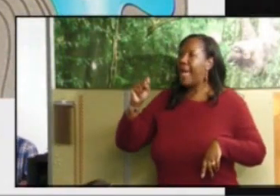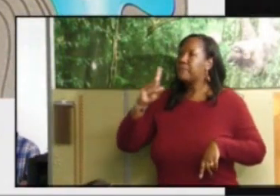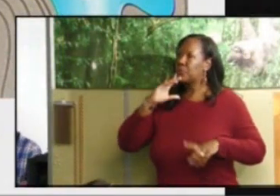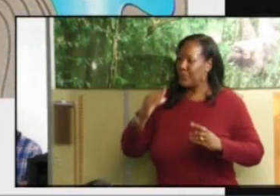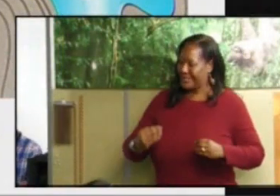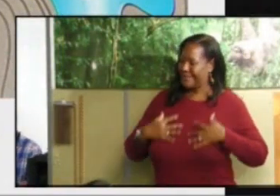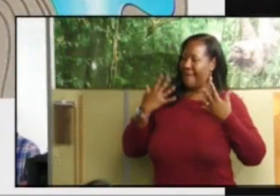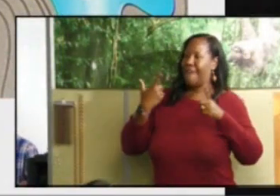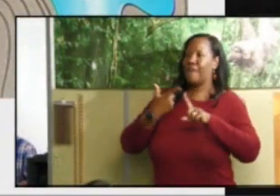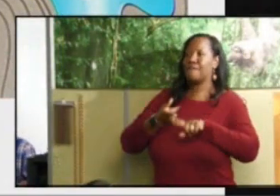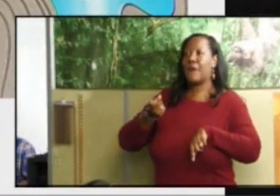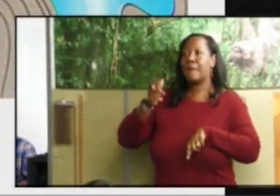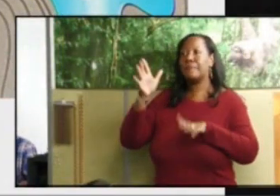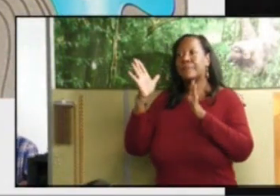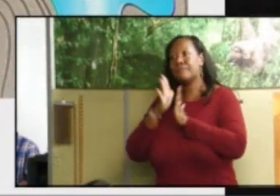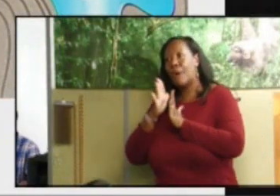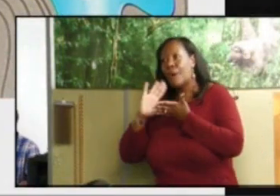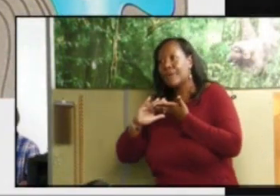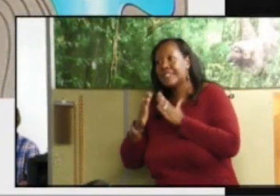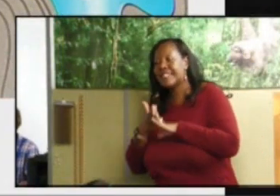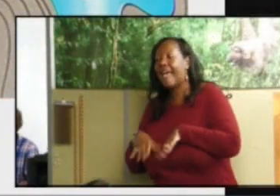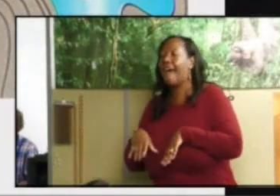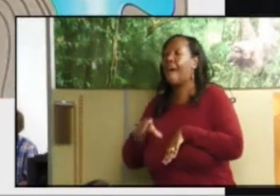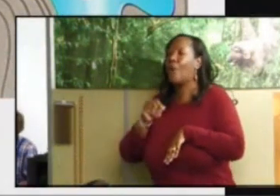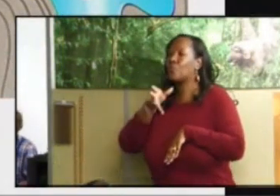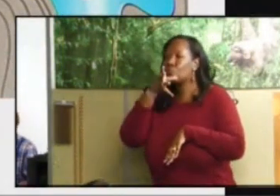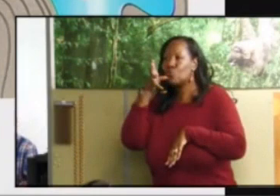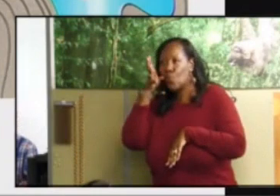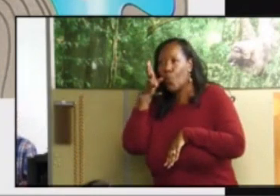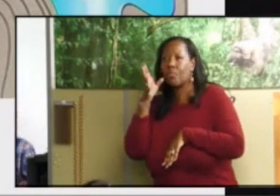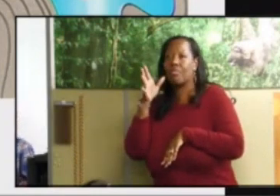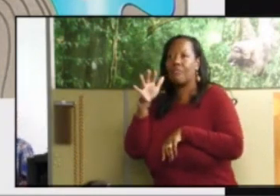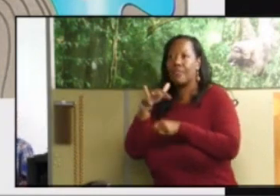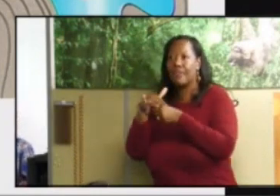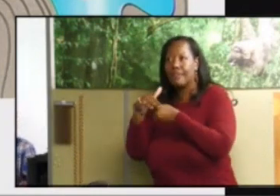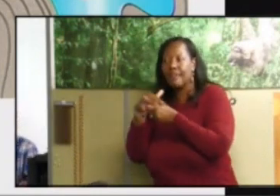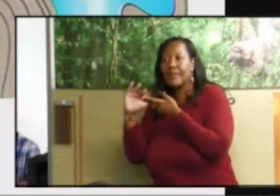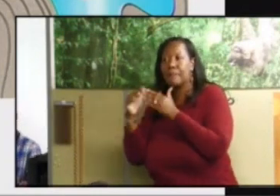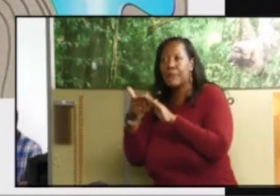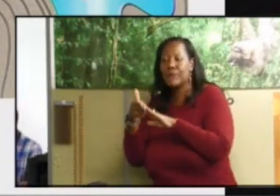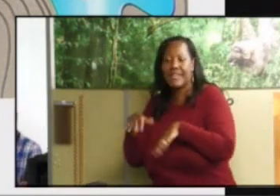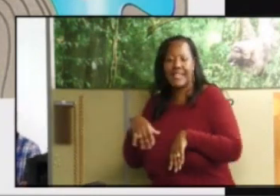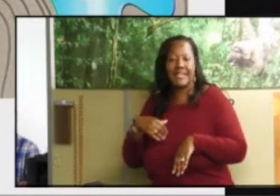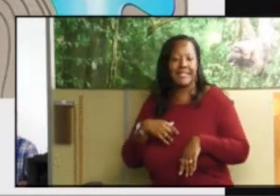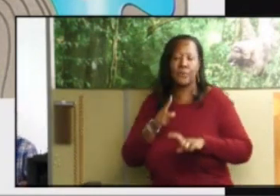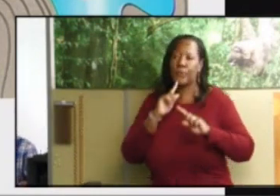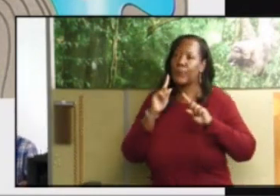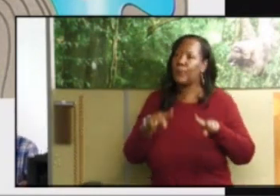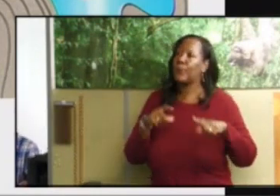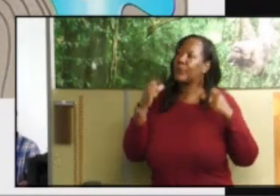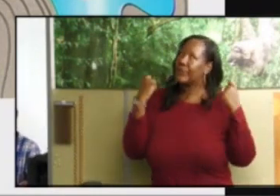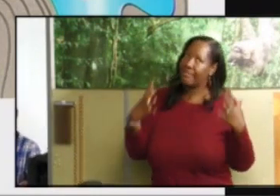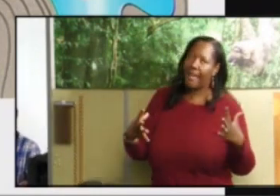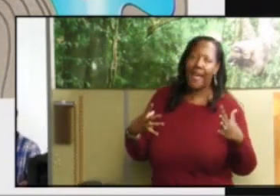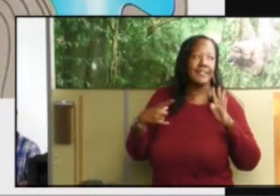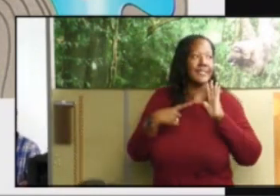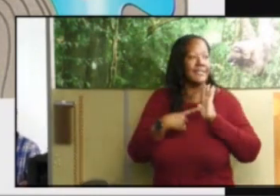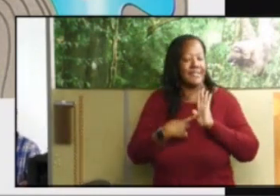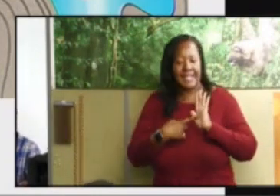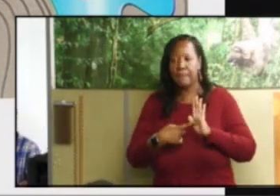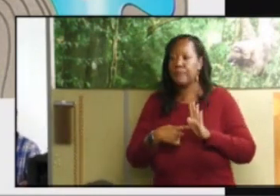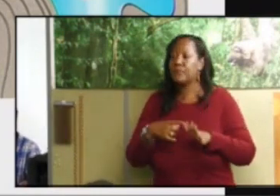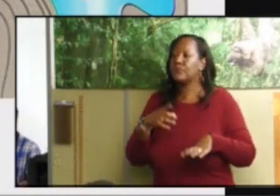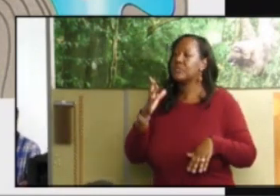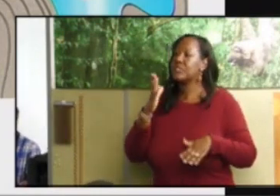communities, how to represent that in a touchable and visual way. Ordering lots of samples, some of which you can see